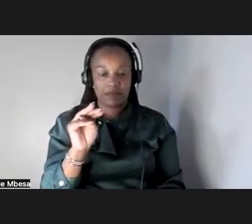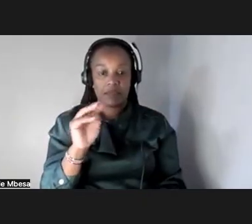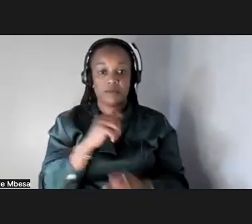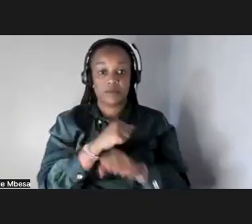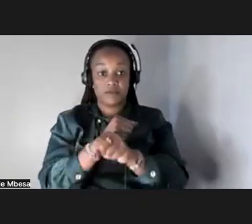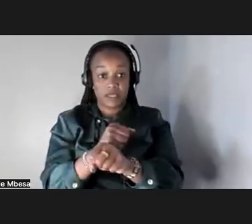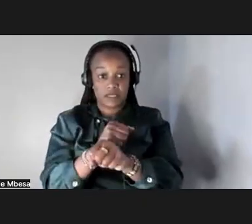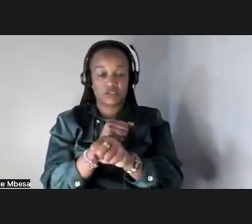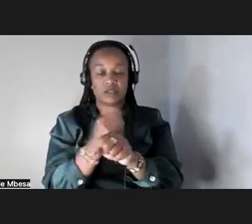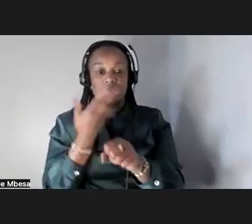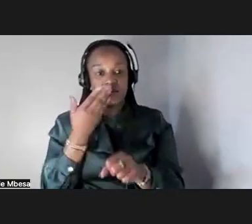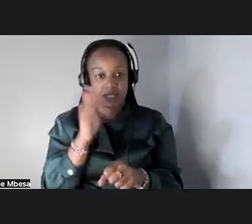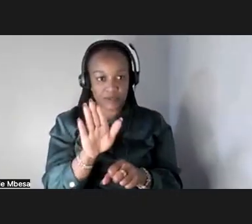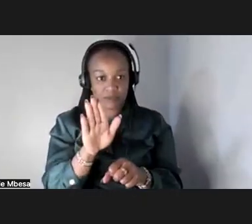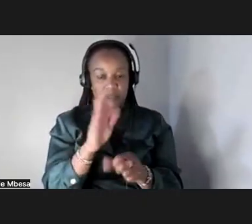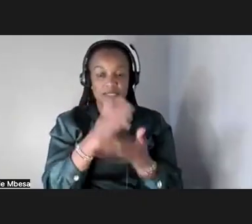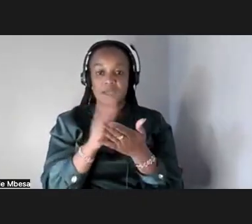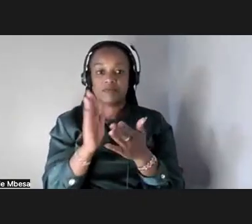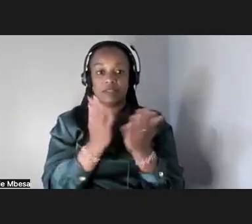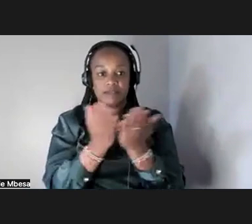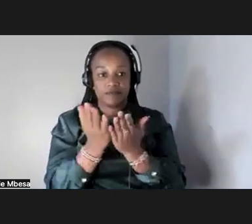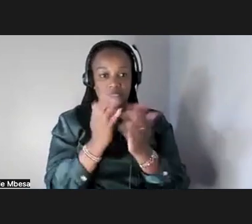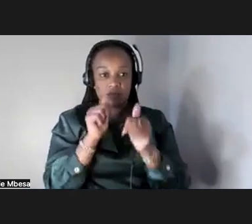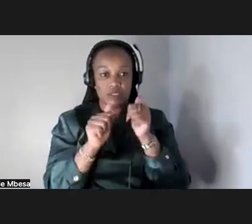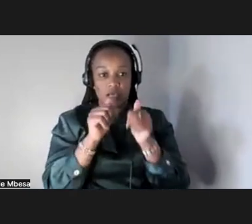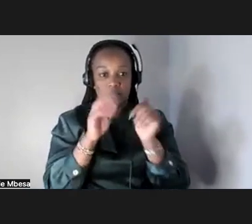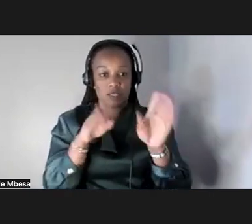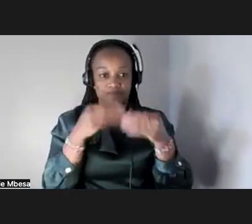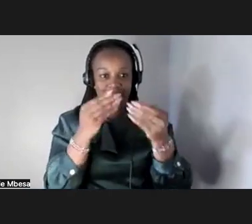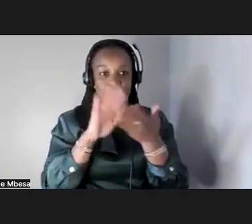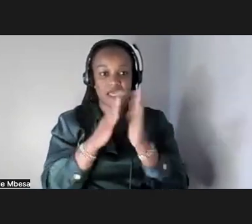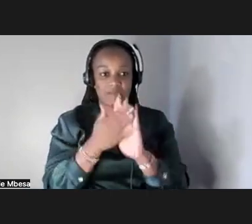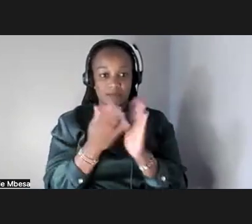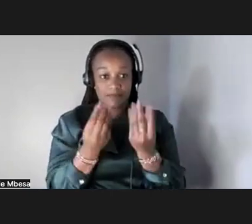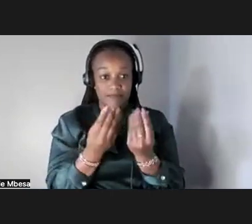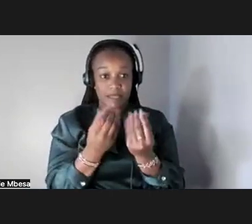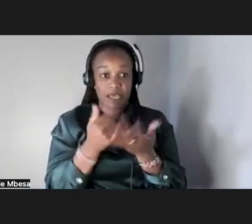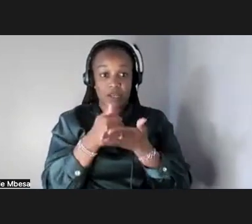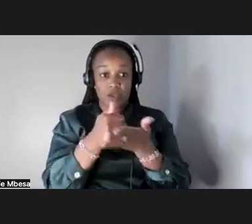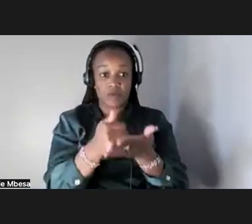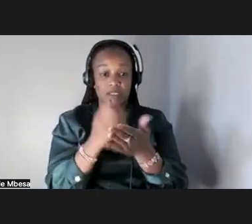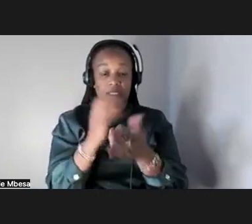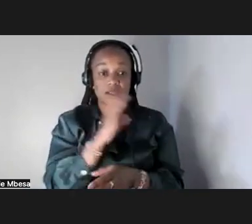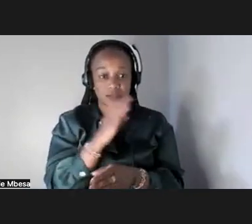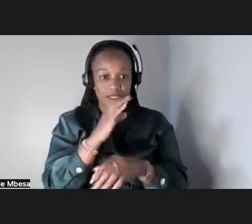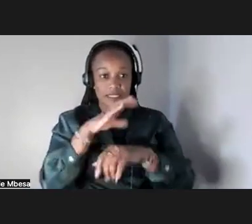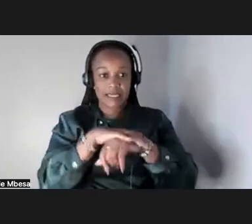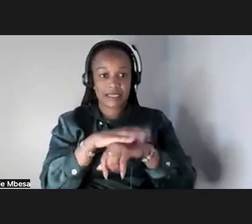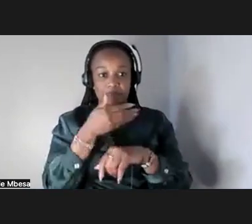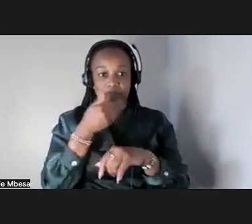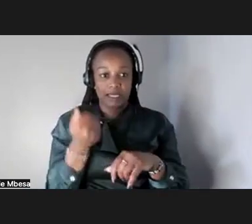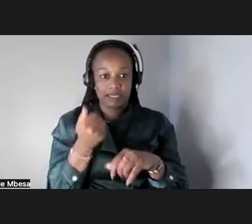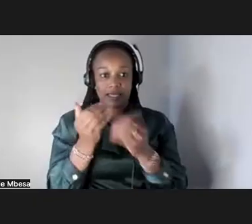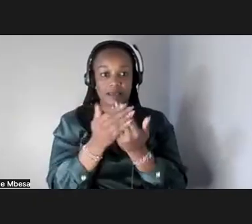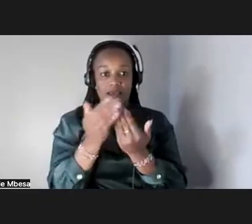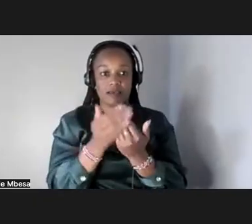of the services offered make it seamless and also enable the clients to receive holistic care, that is